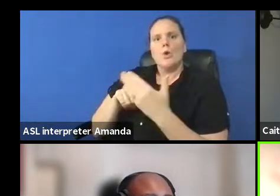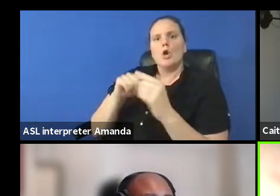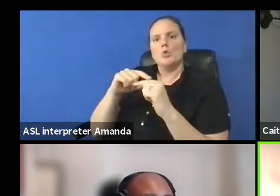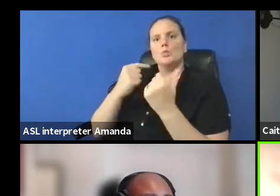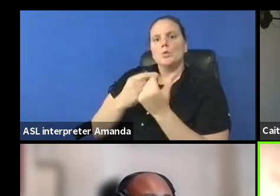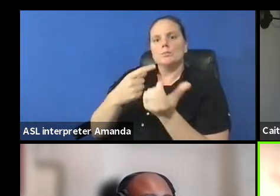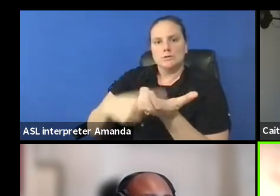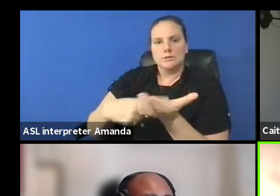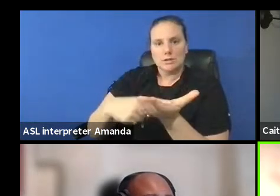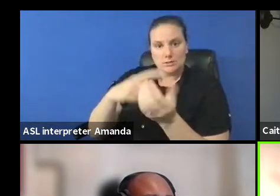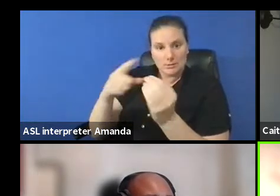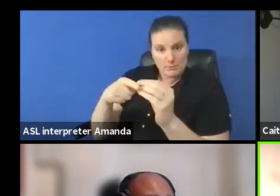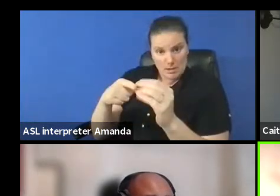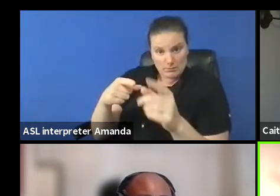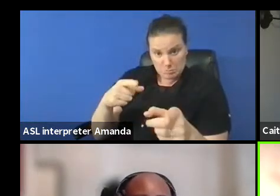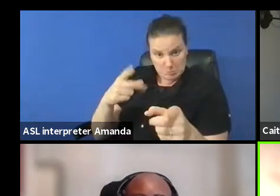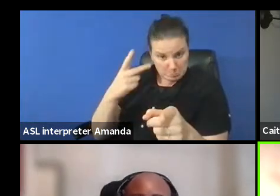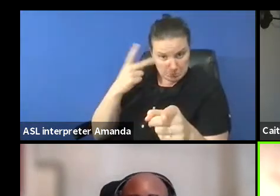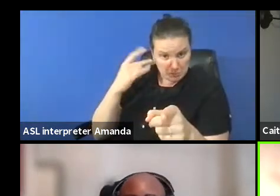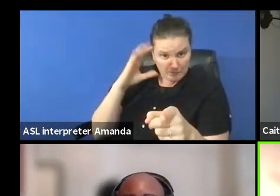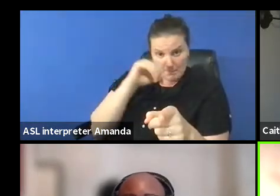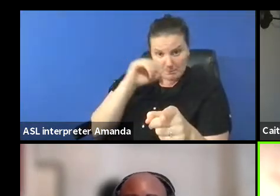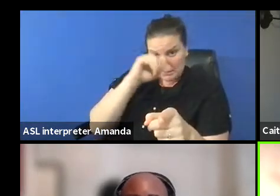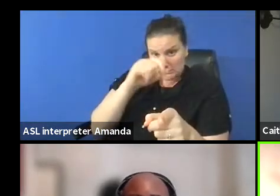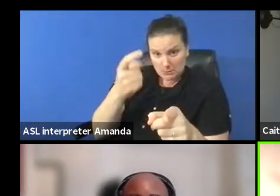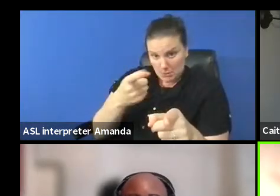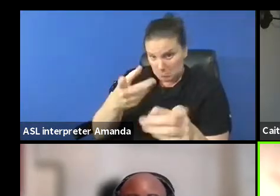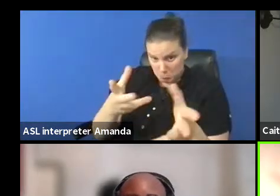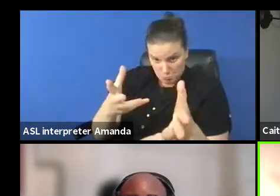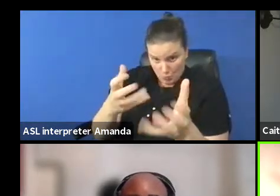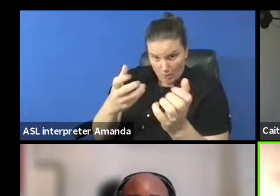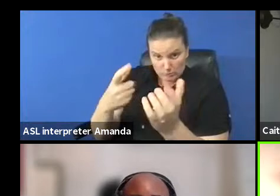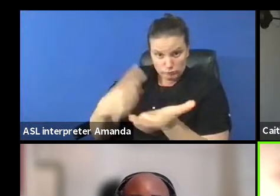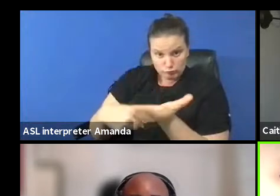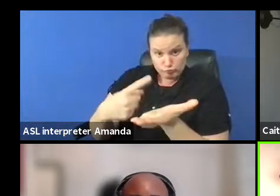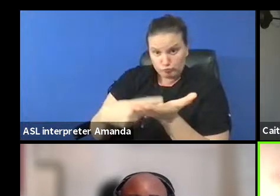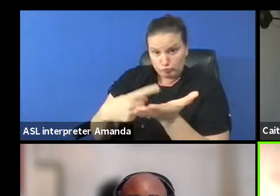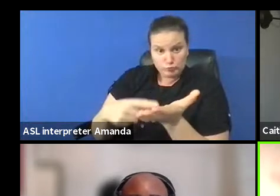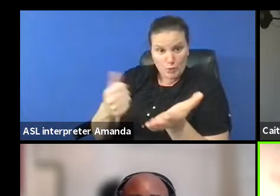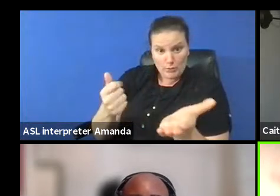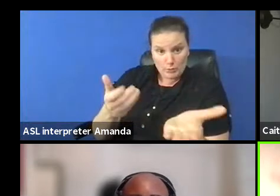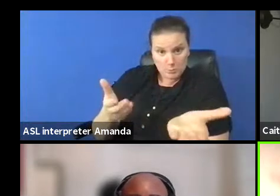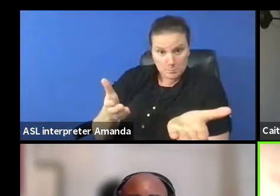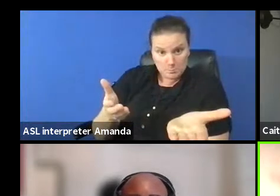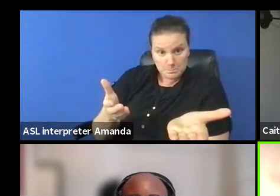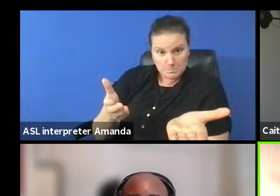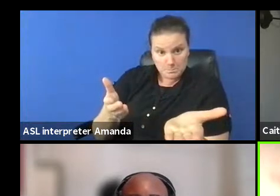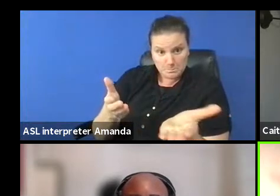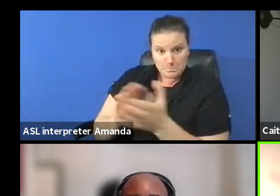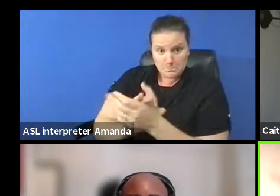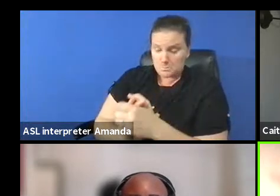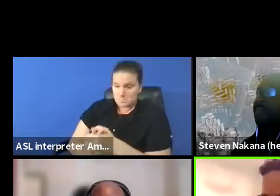but I wanted to see if I missed anything, if anybody else wanted to call out to anything else.